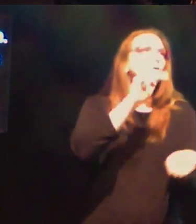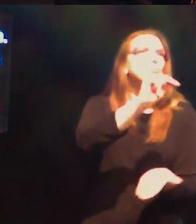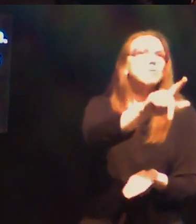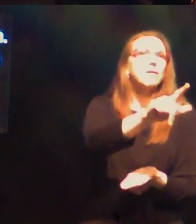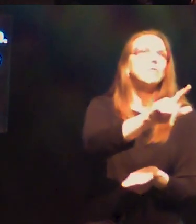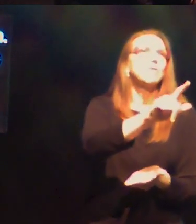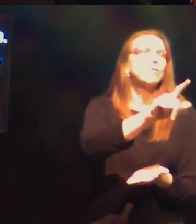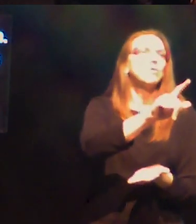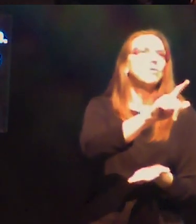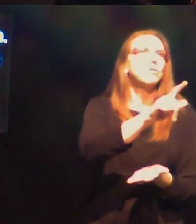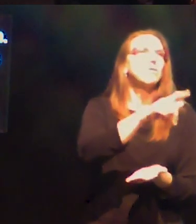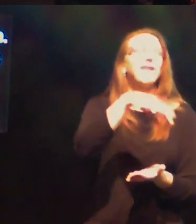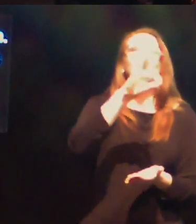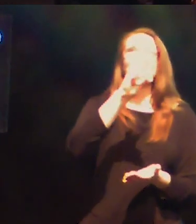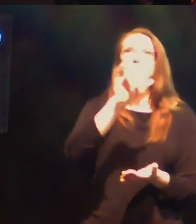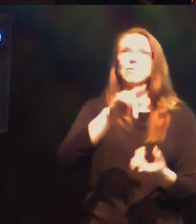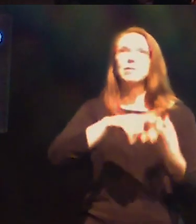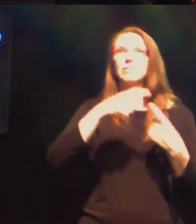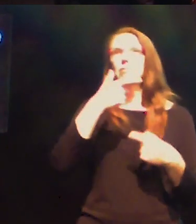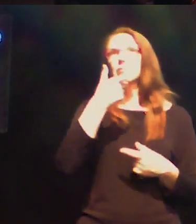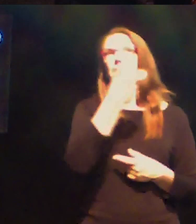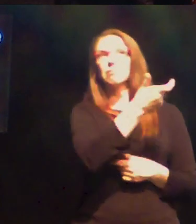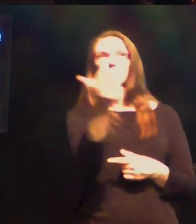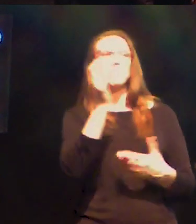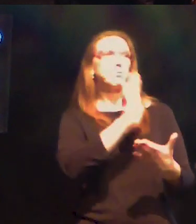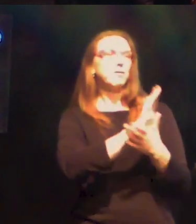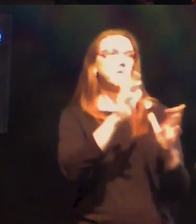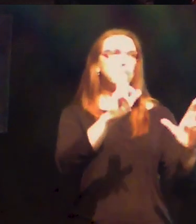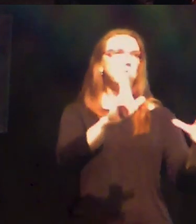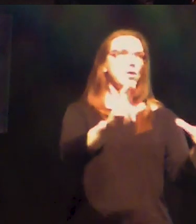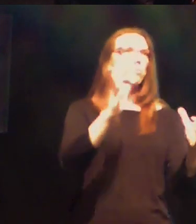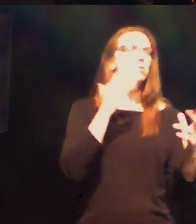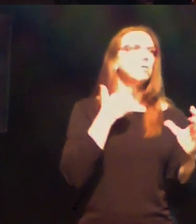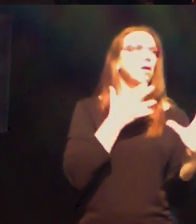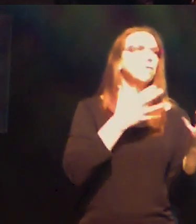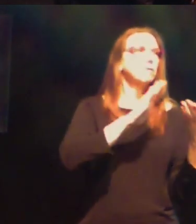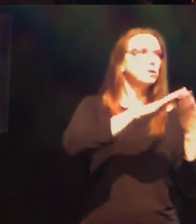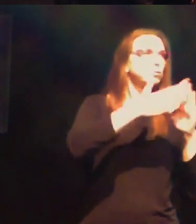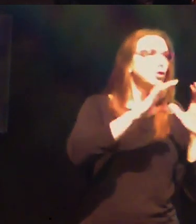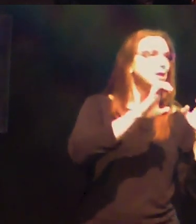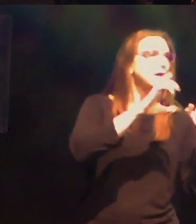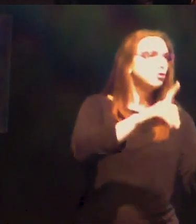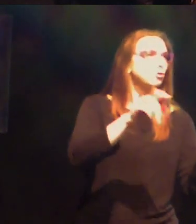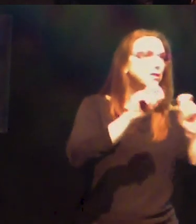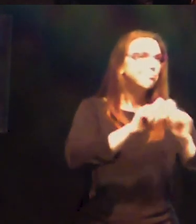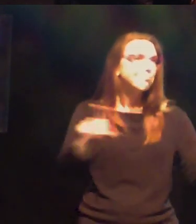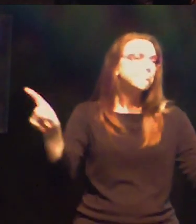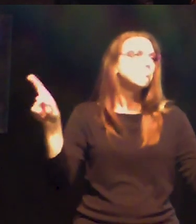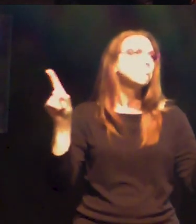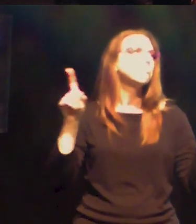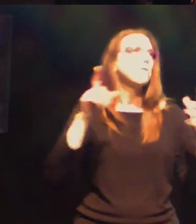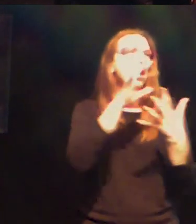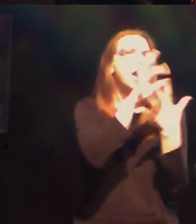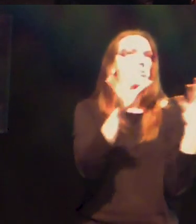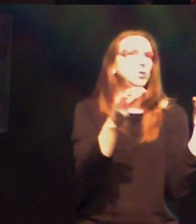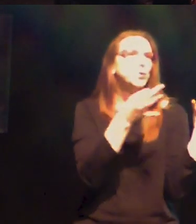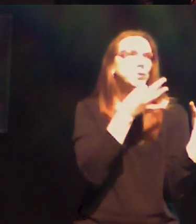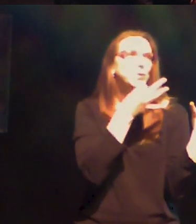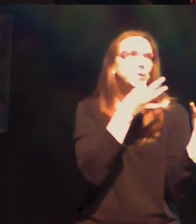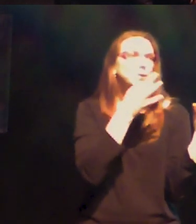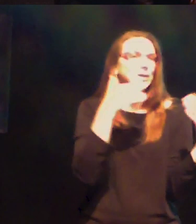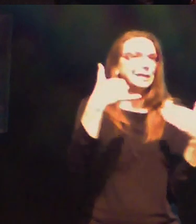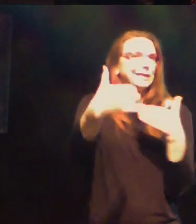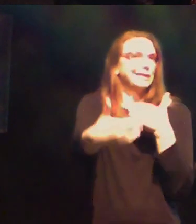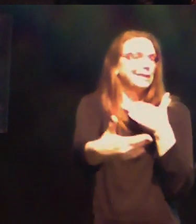find a way to see the film. We hope to have community and educational distribution options available in the